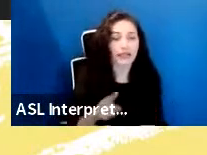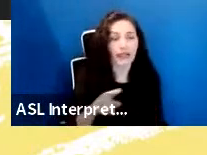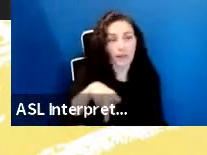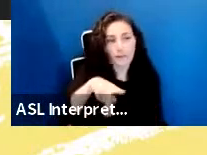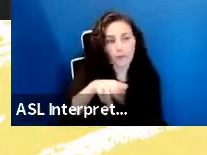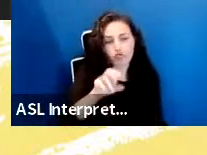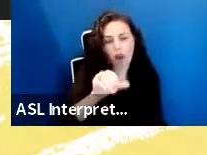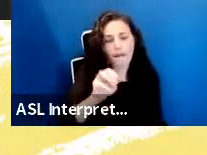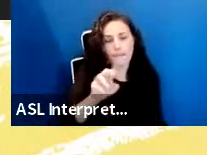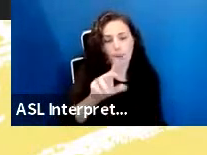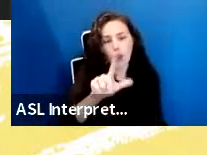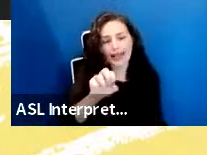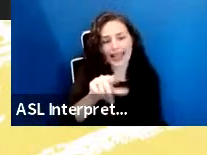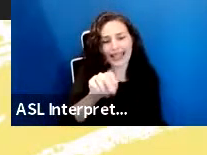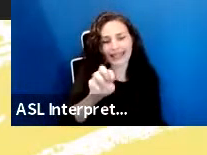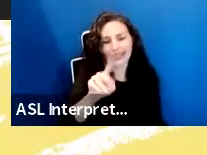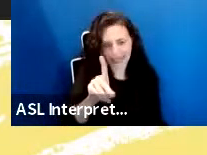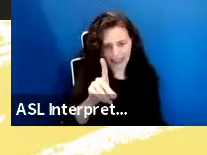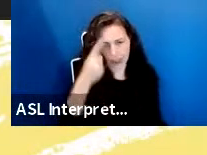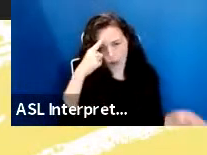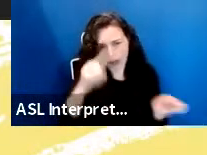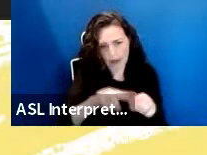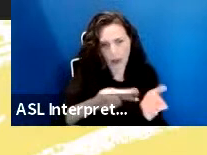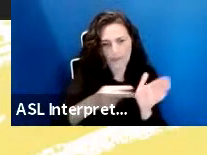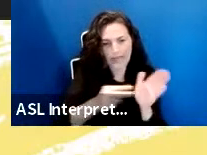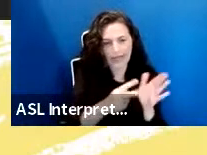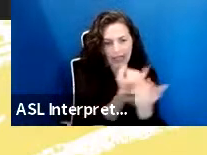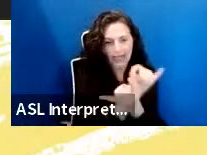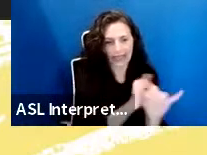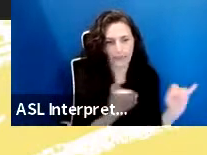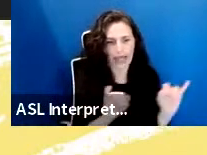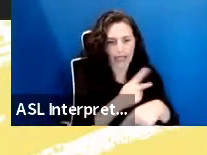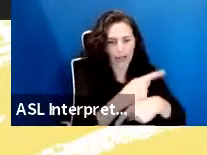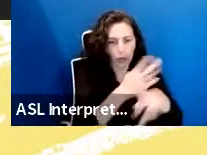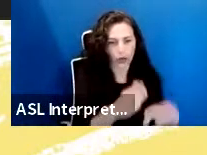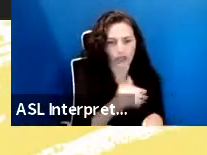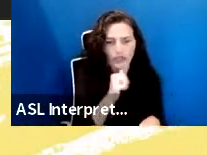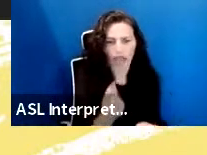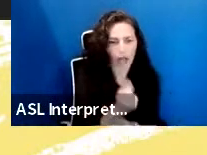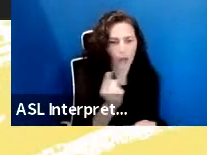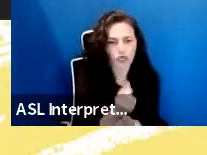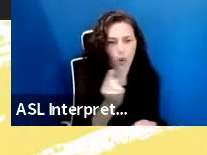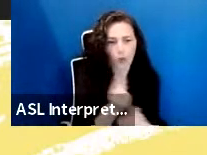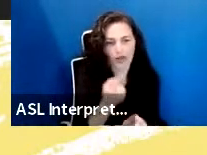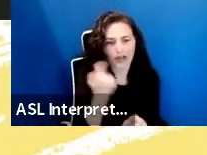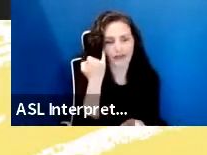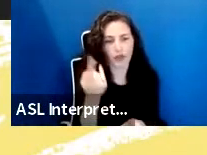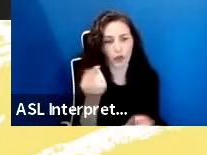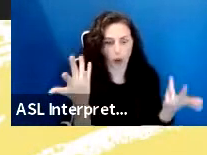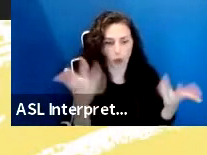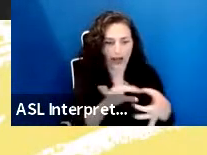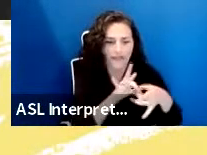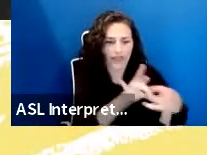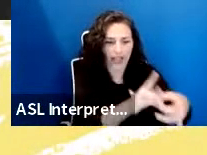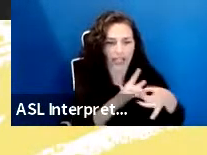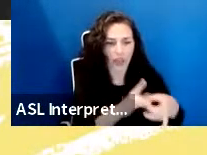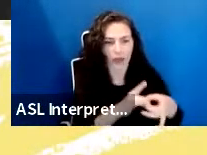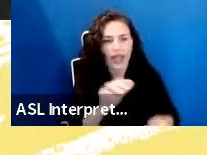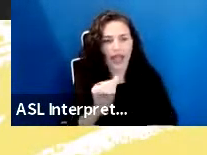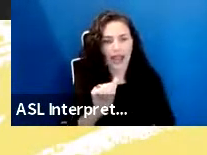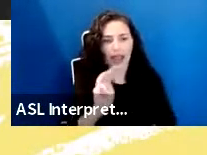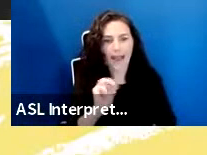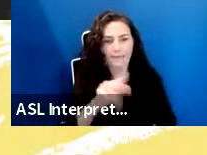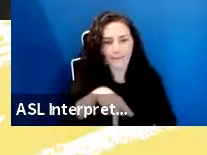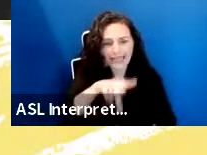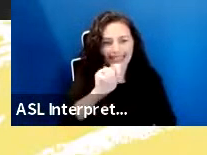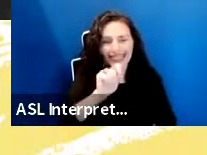it is for independent producers. So it would not be appropriate if you do have any affiliation with an AMPTP company.